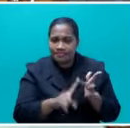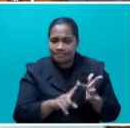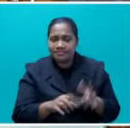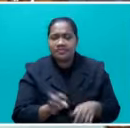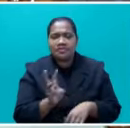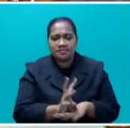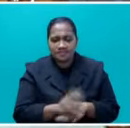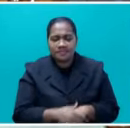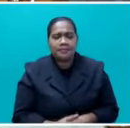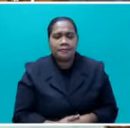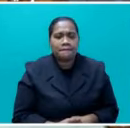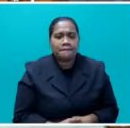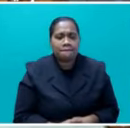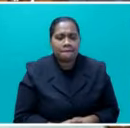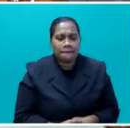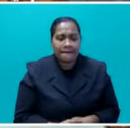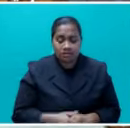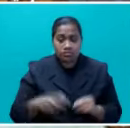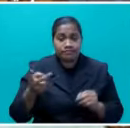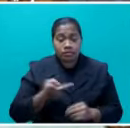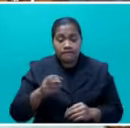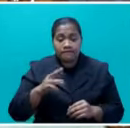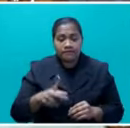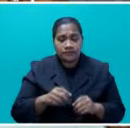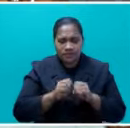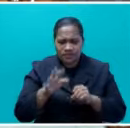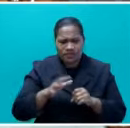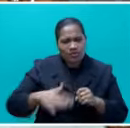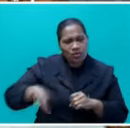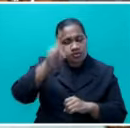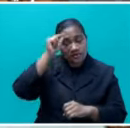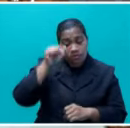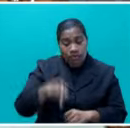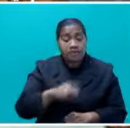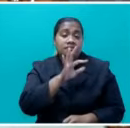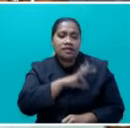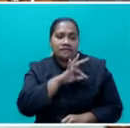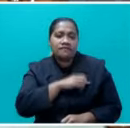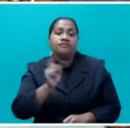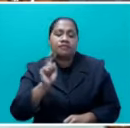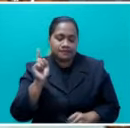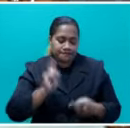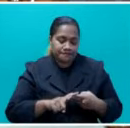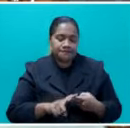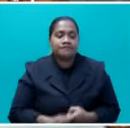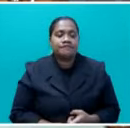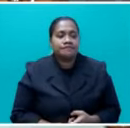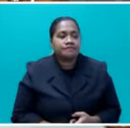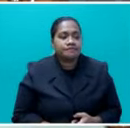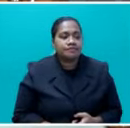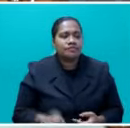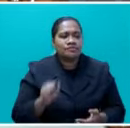of benefits for both the broadcasters and all Fijians. These benefits include the following. A common platform for